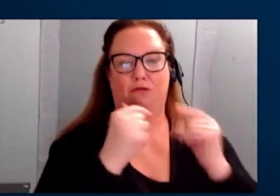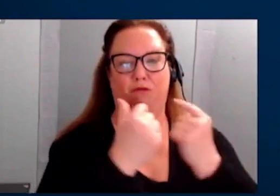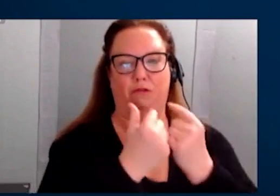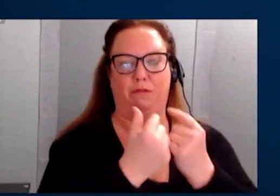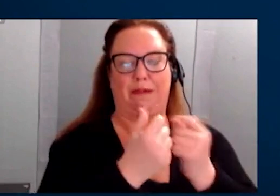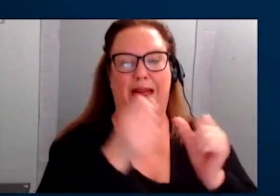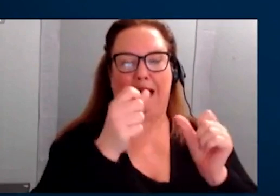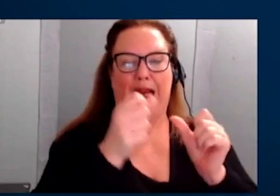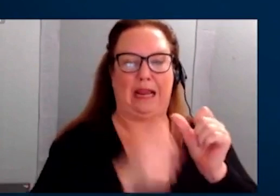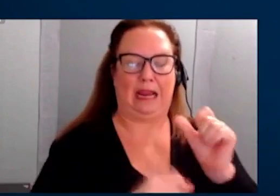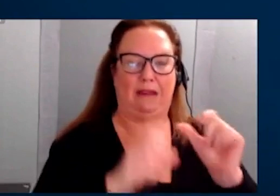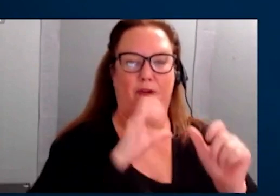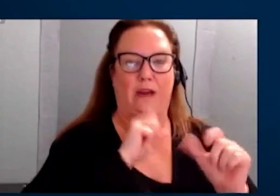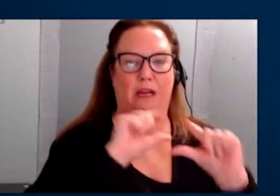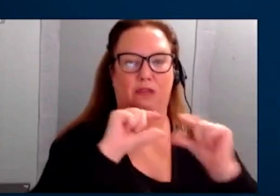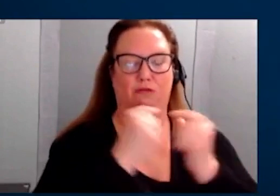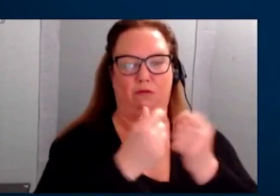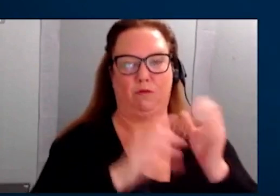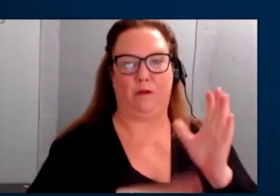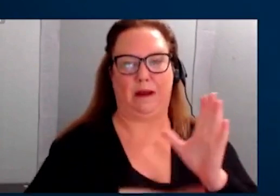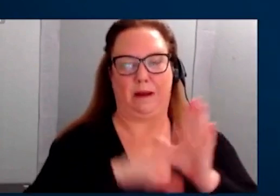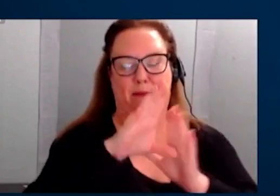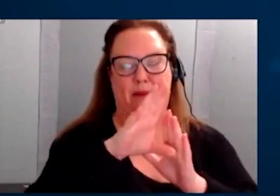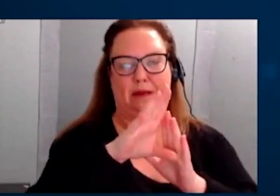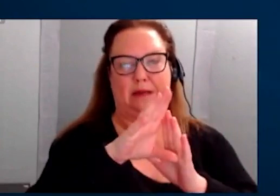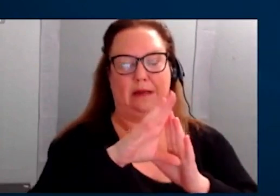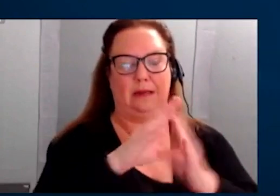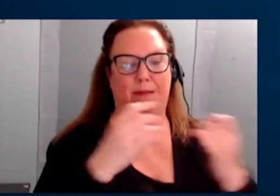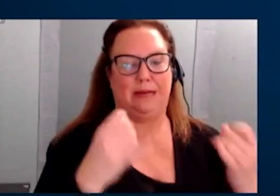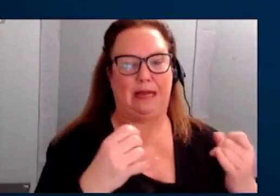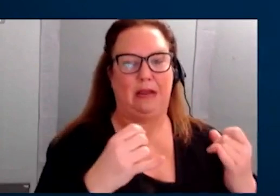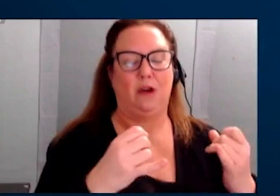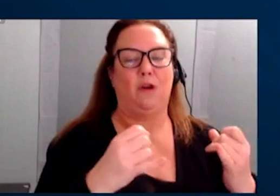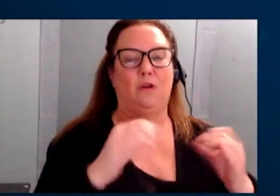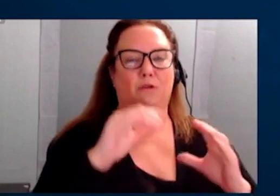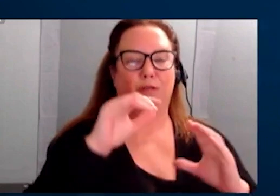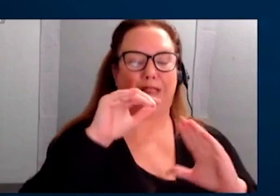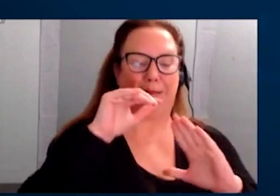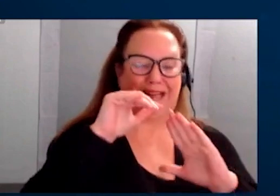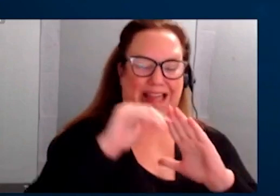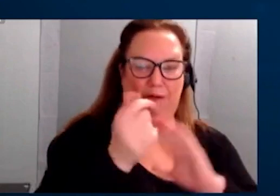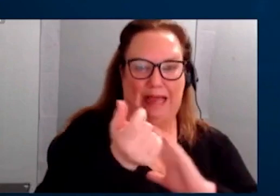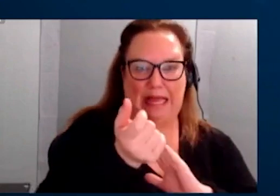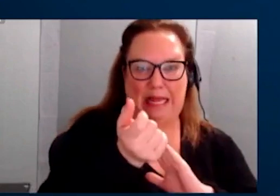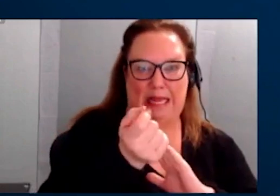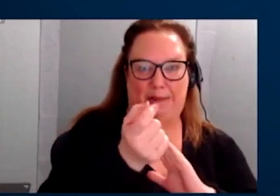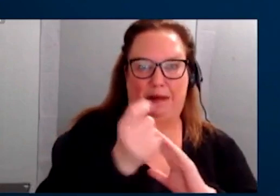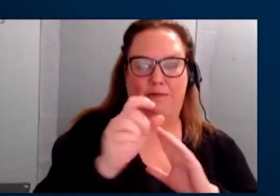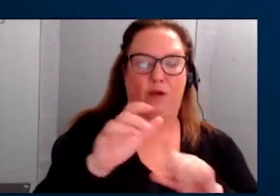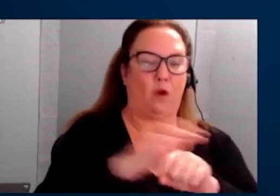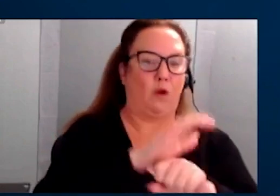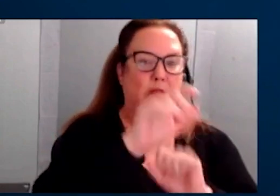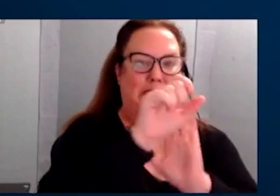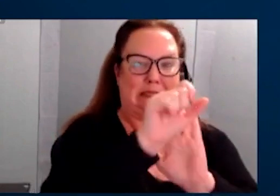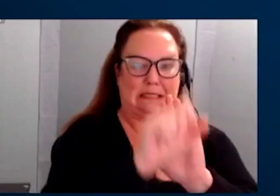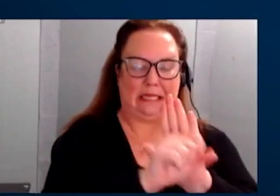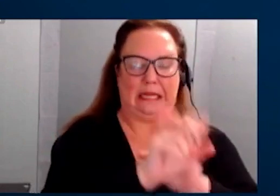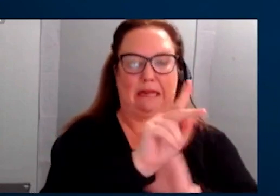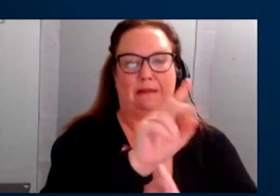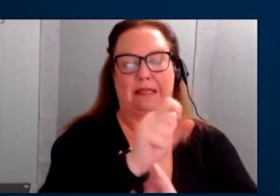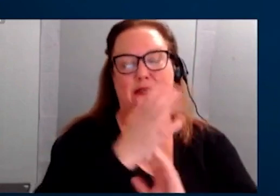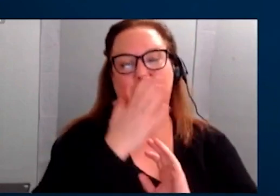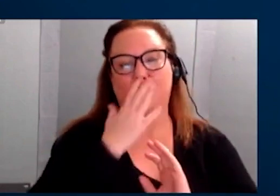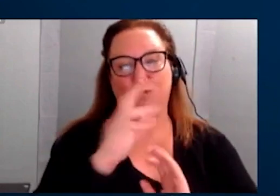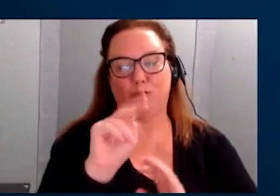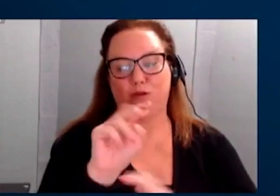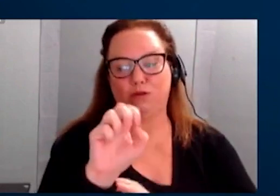went up, but every age group is now trending down just slightly. This is for the entire state. I think that's really good news because